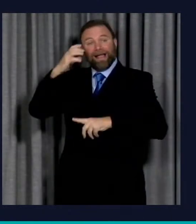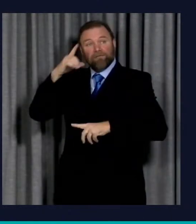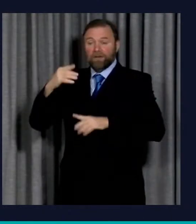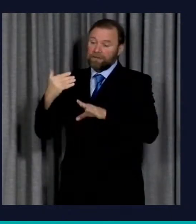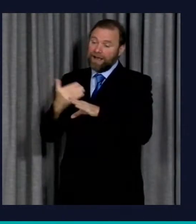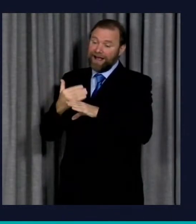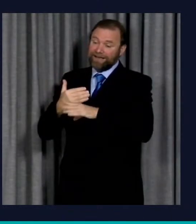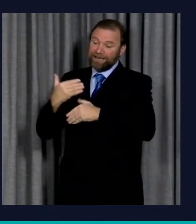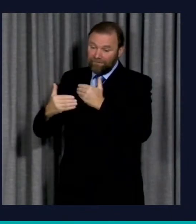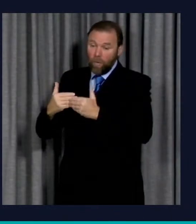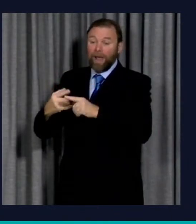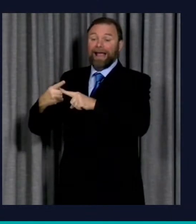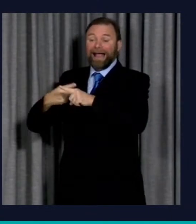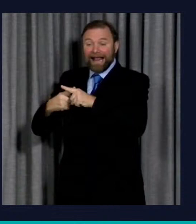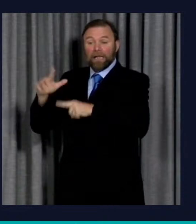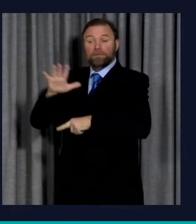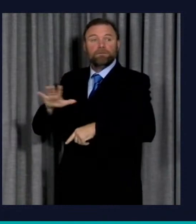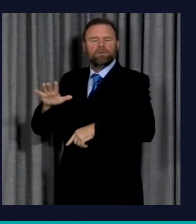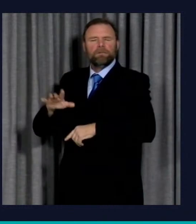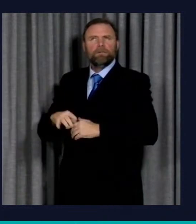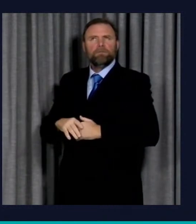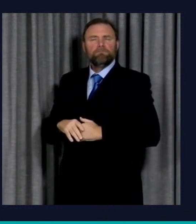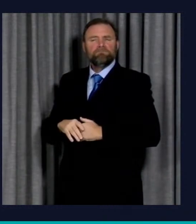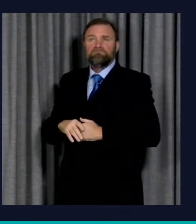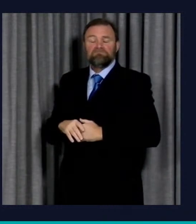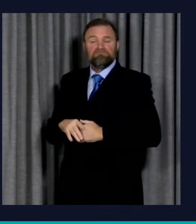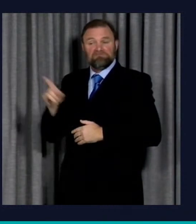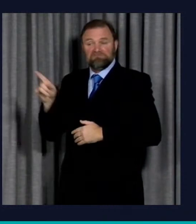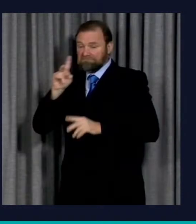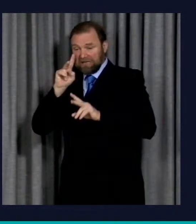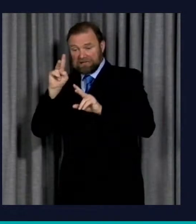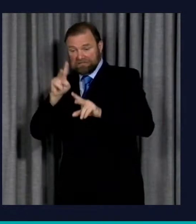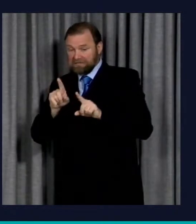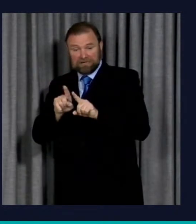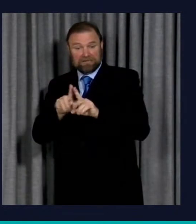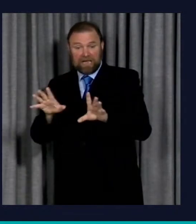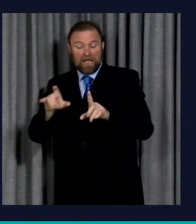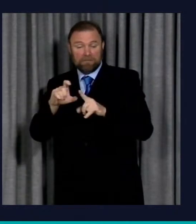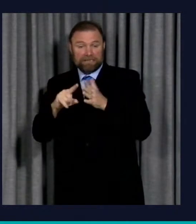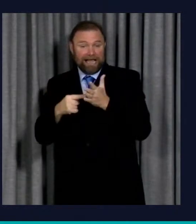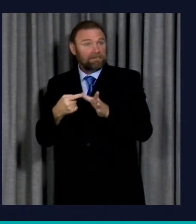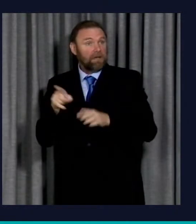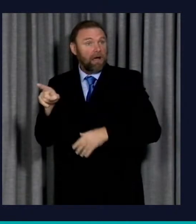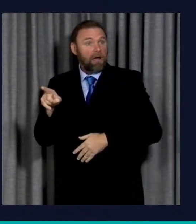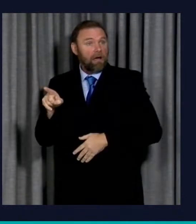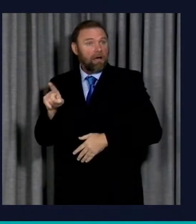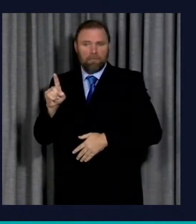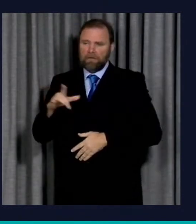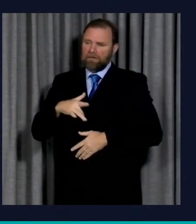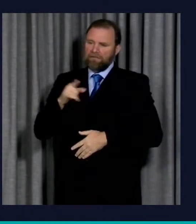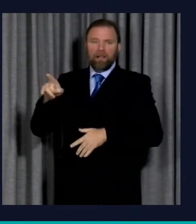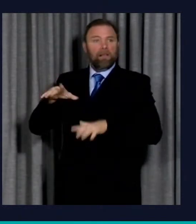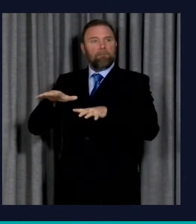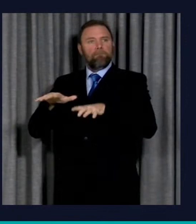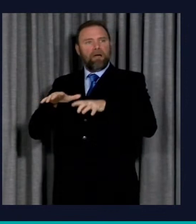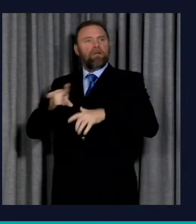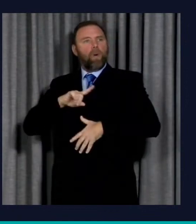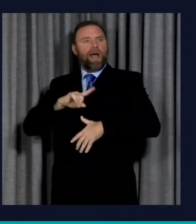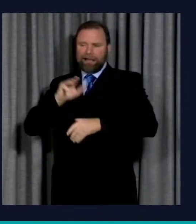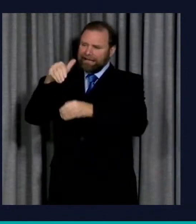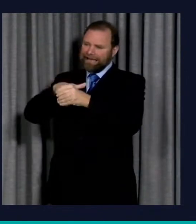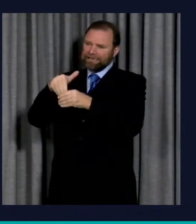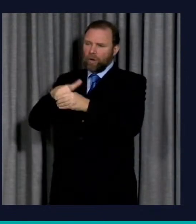England, it's not that they don't see the same data, it's just that they are paralysed by their internal divisions